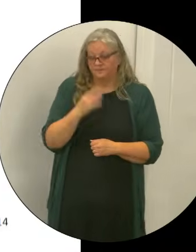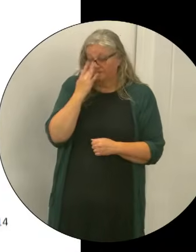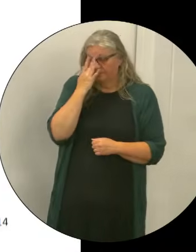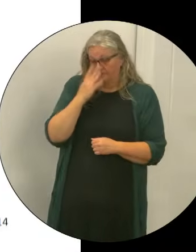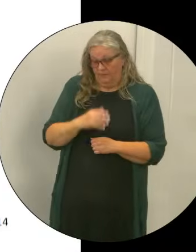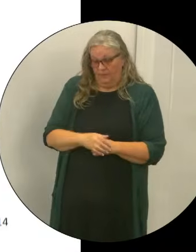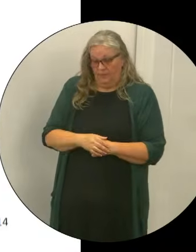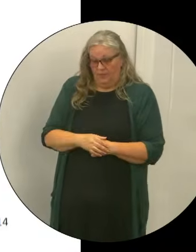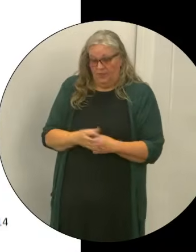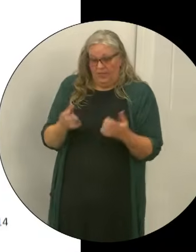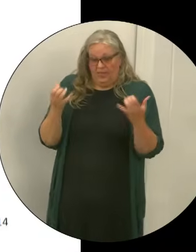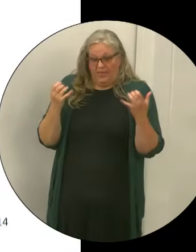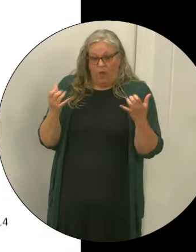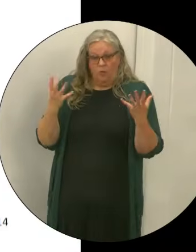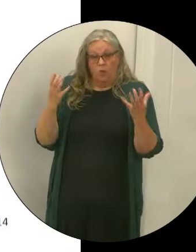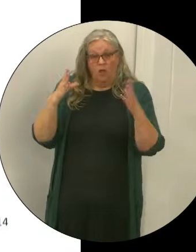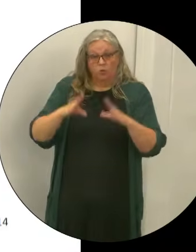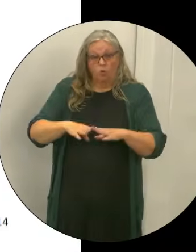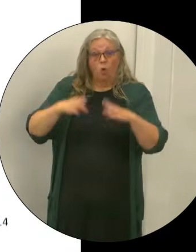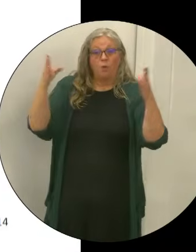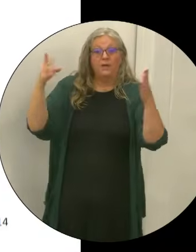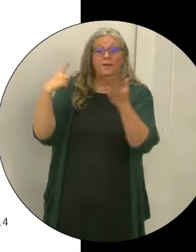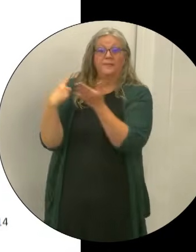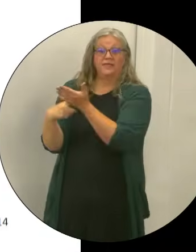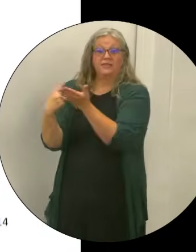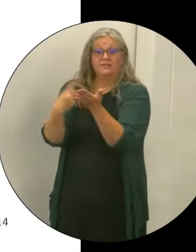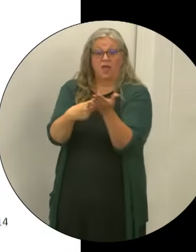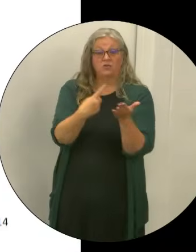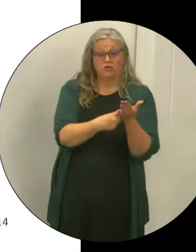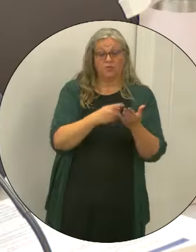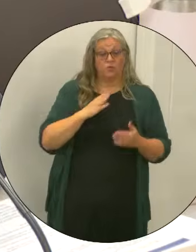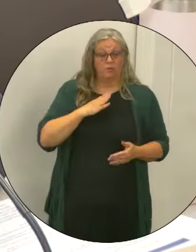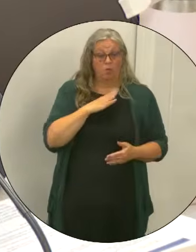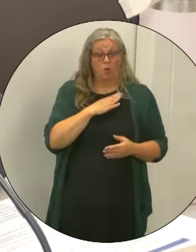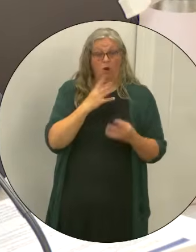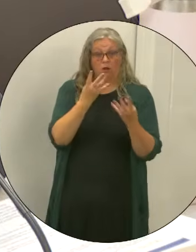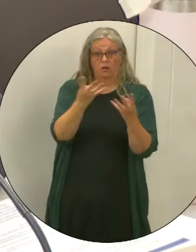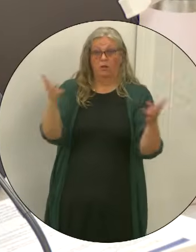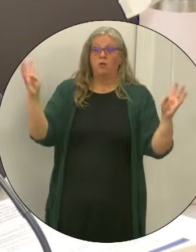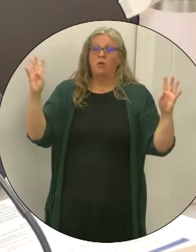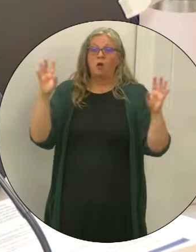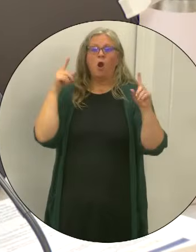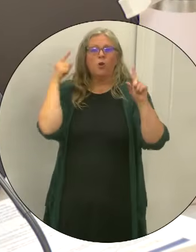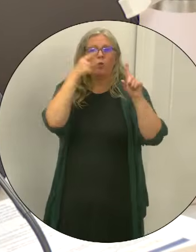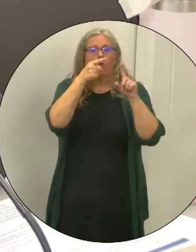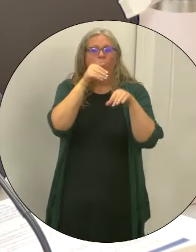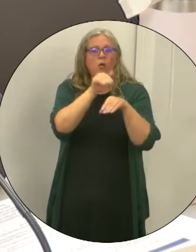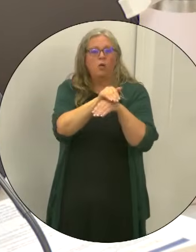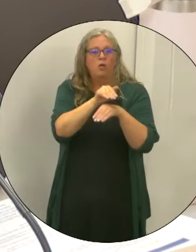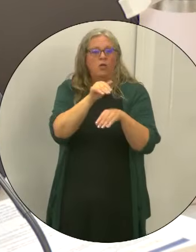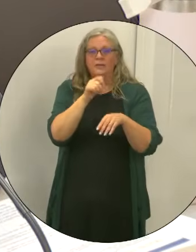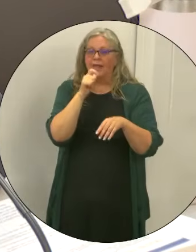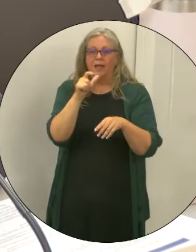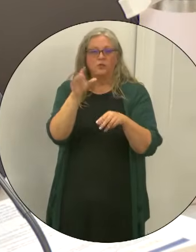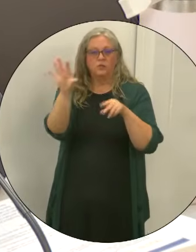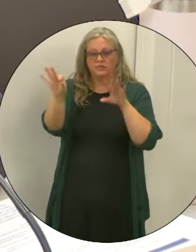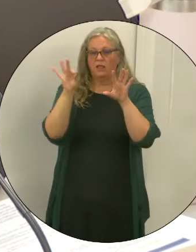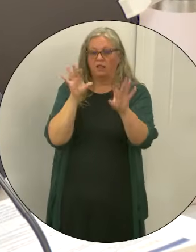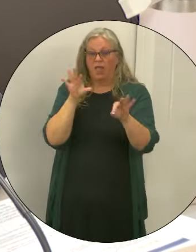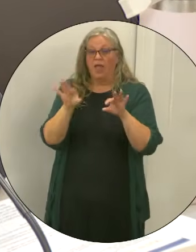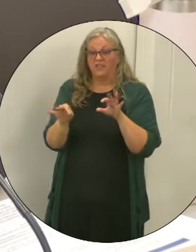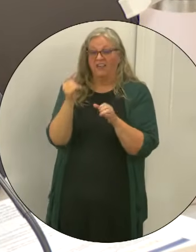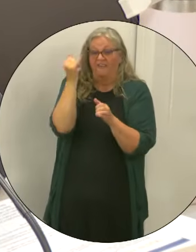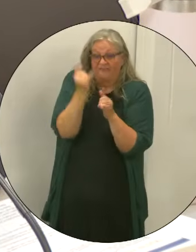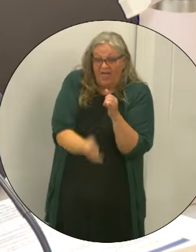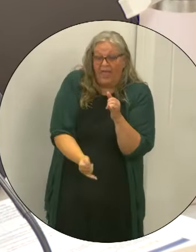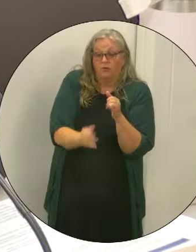this time, we would like to open up discussion to the board. Again, our goal this evening is not to select final bill draft